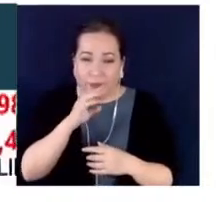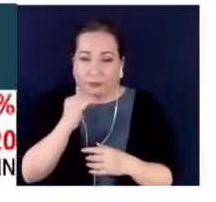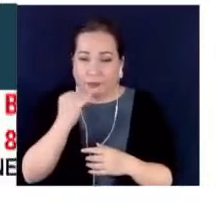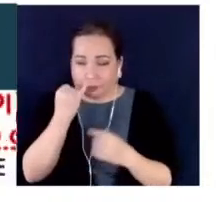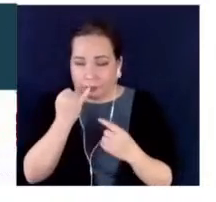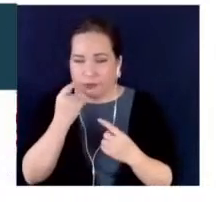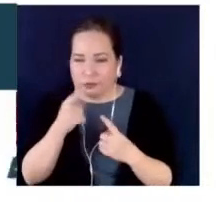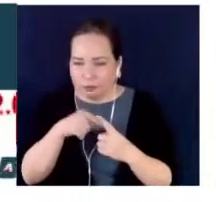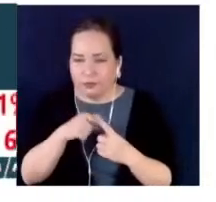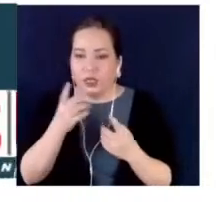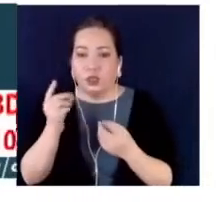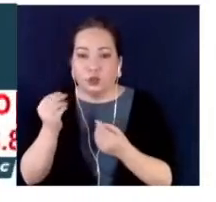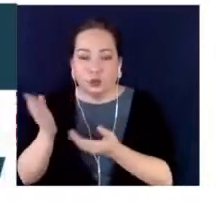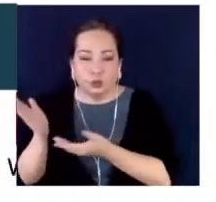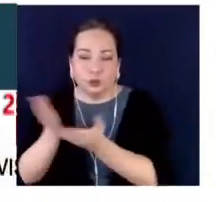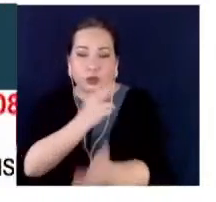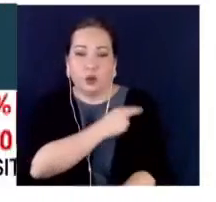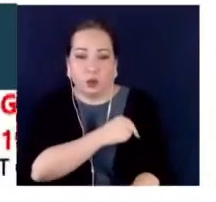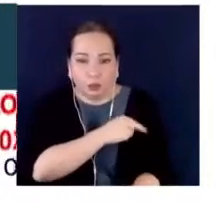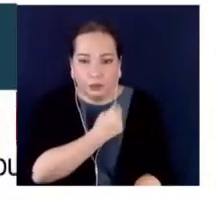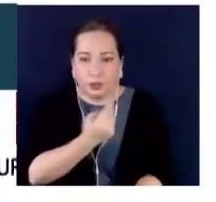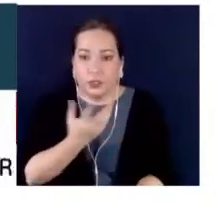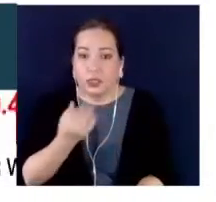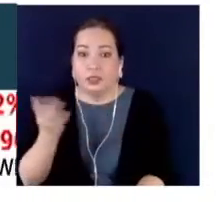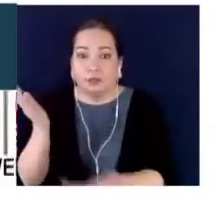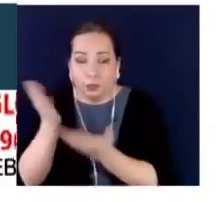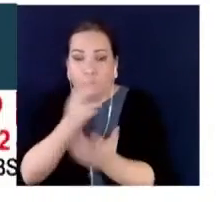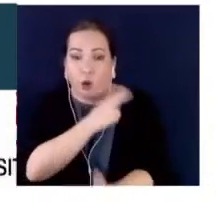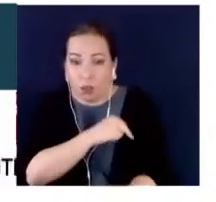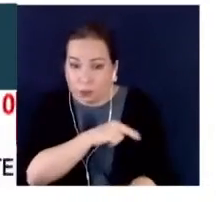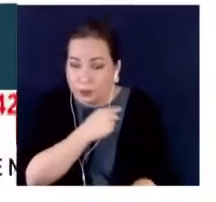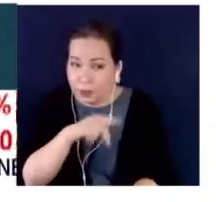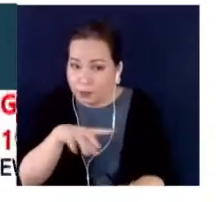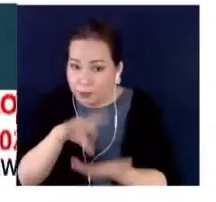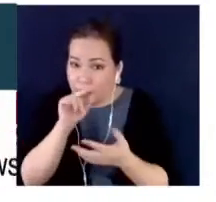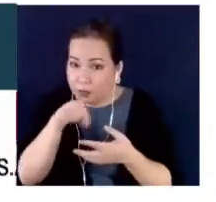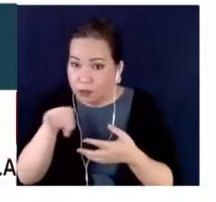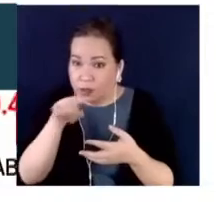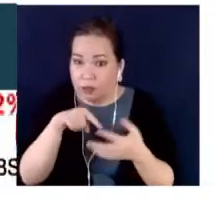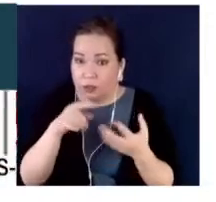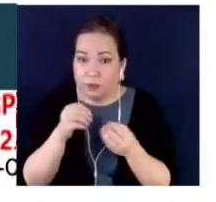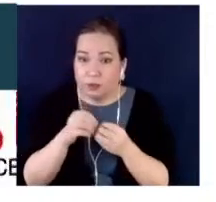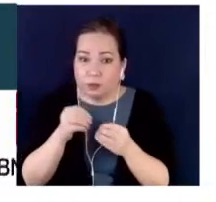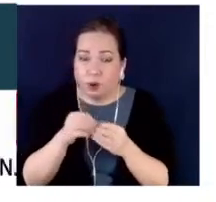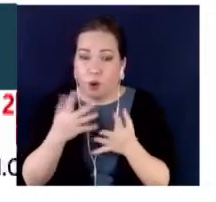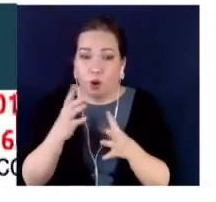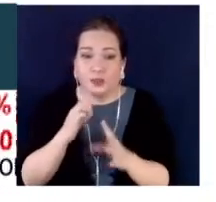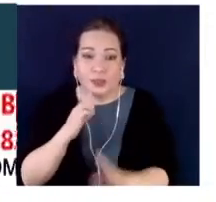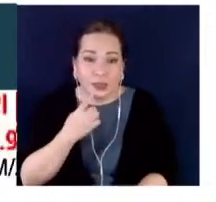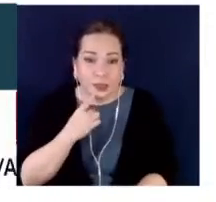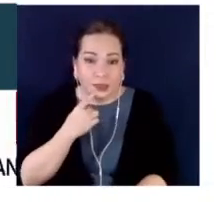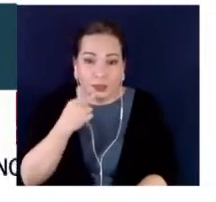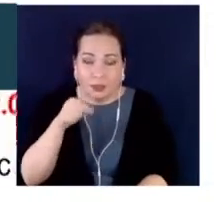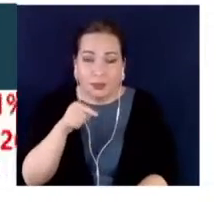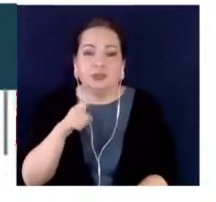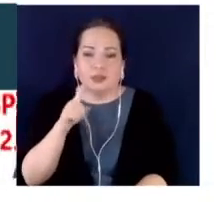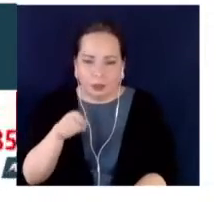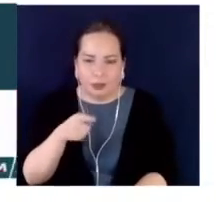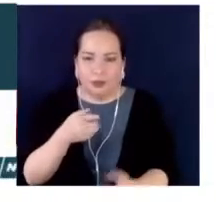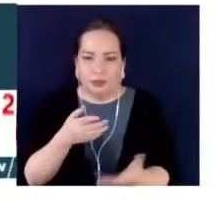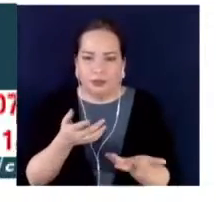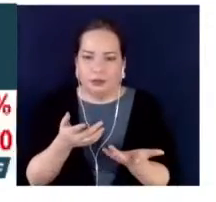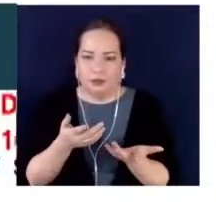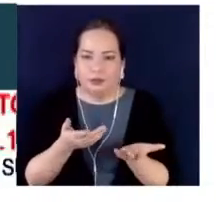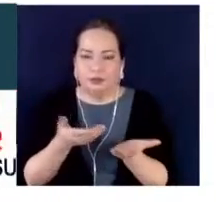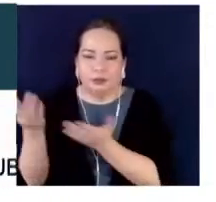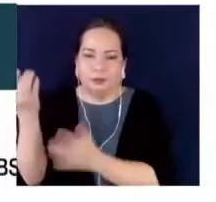then, of course, if you go to the hospital and they find out that you are having more or less a severe symptoms, then, of course, they